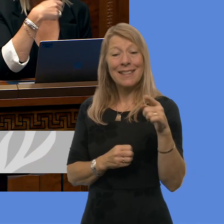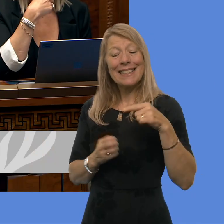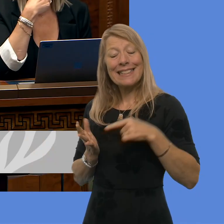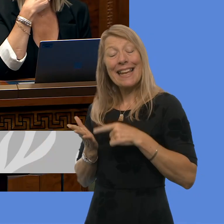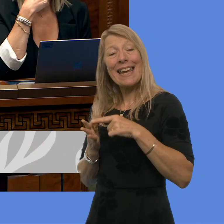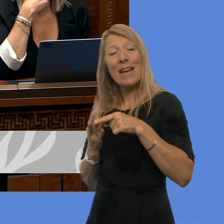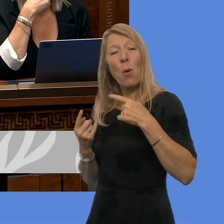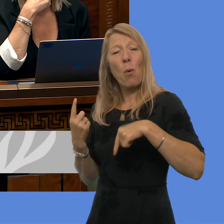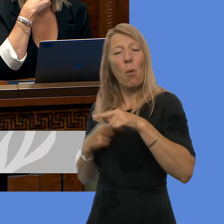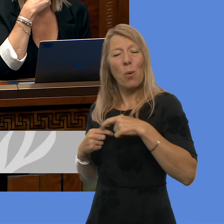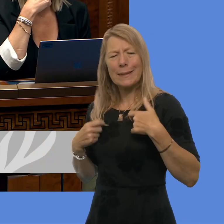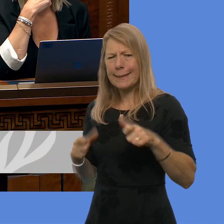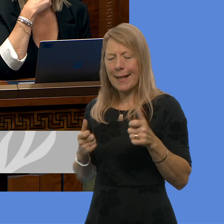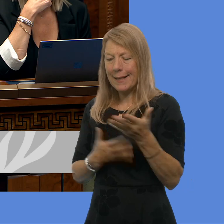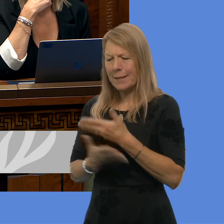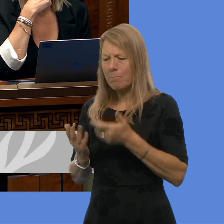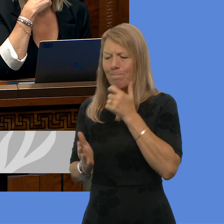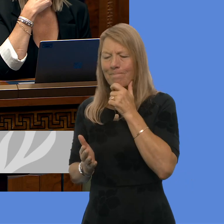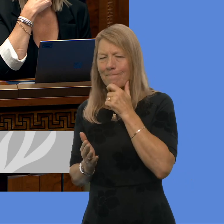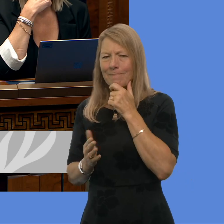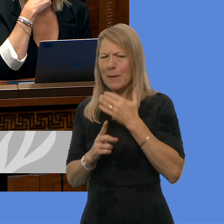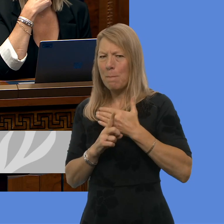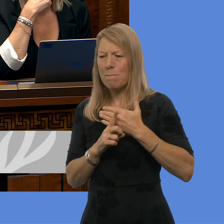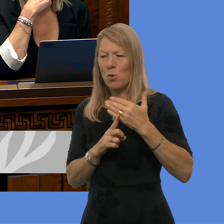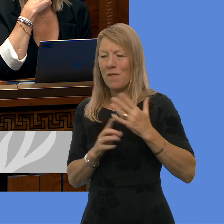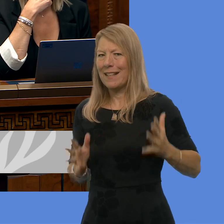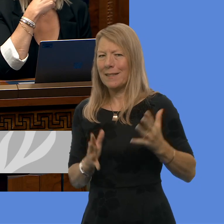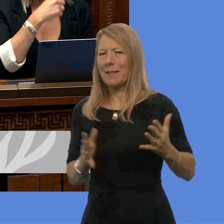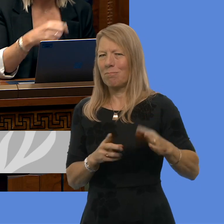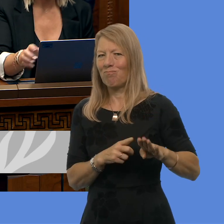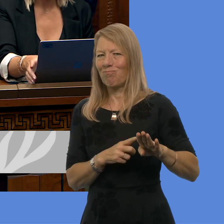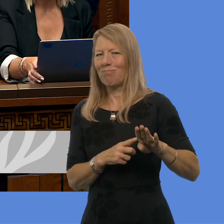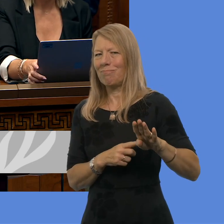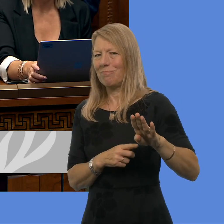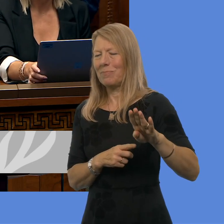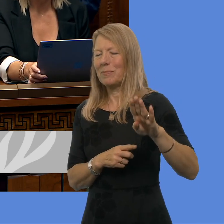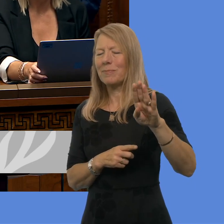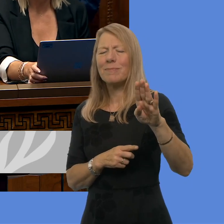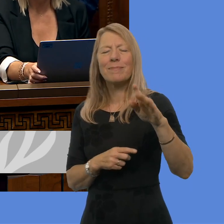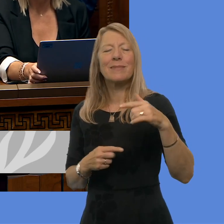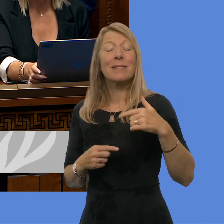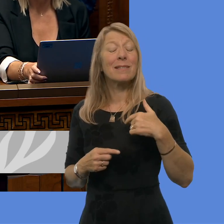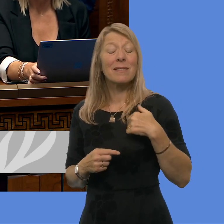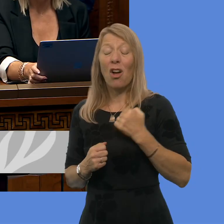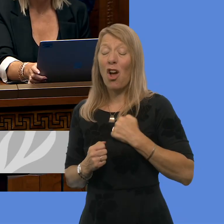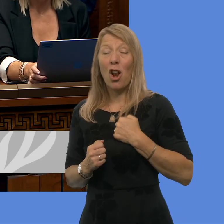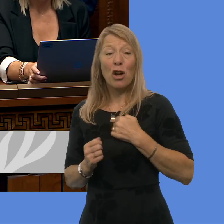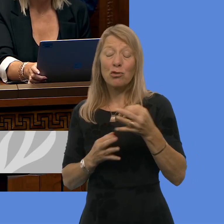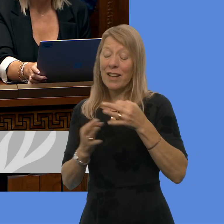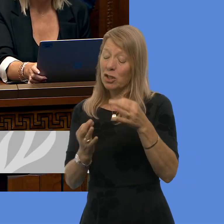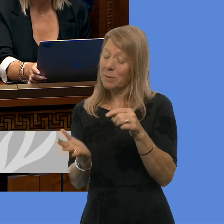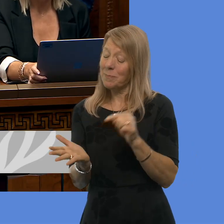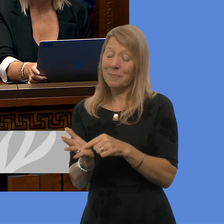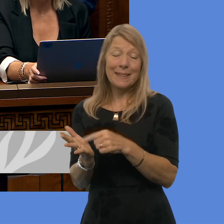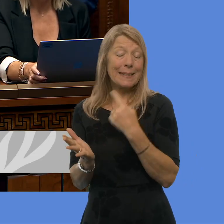can deliver even more in the North West. But I think the fact that we have regional balance at the heart of the economic strategy, that we saw the headlines